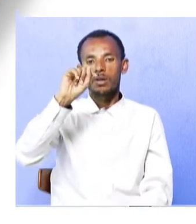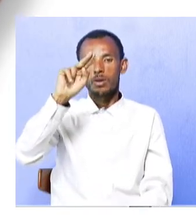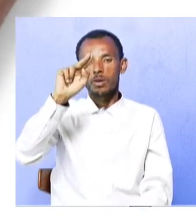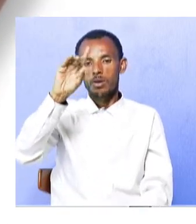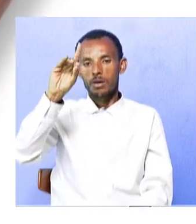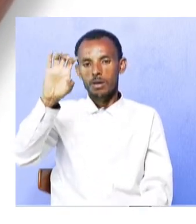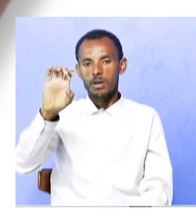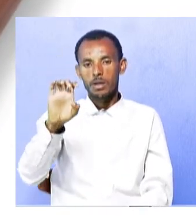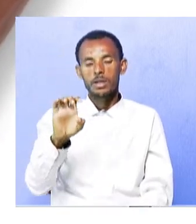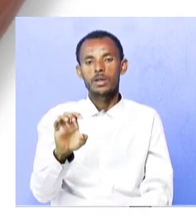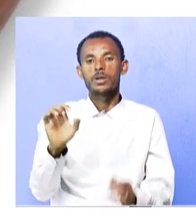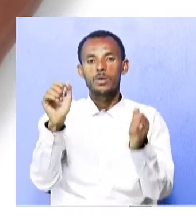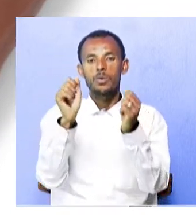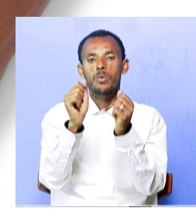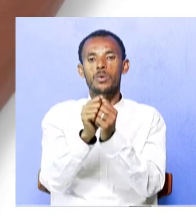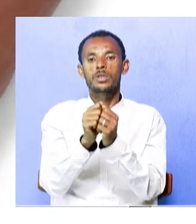to the hypotenuse,